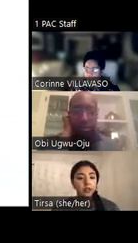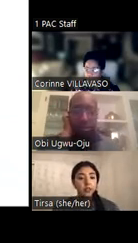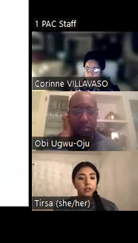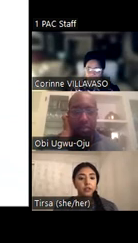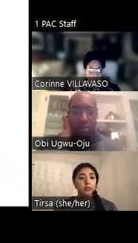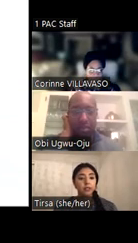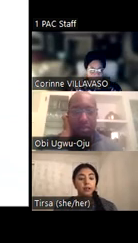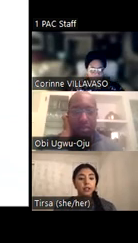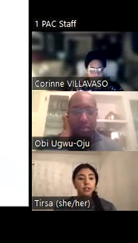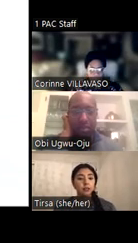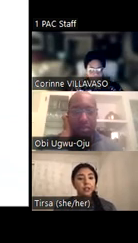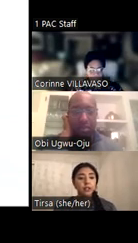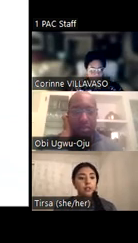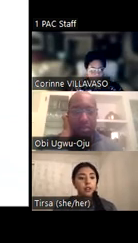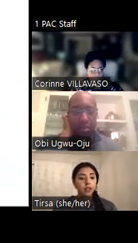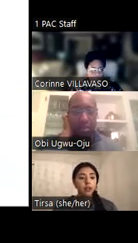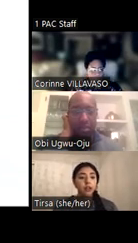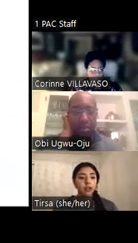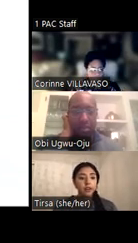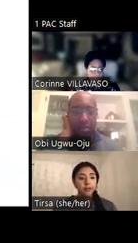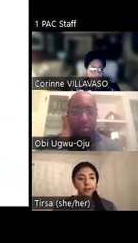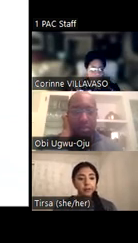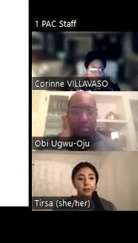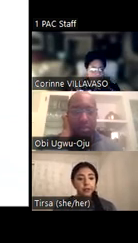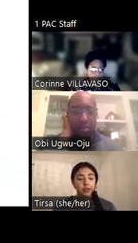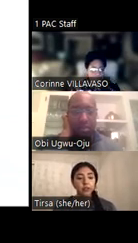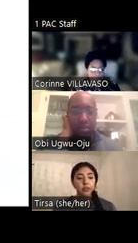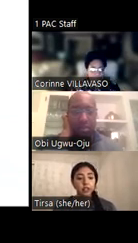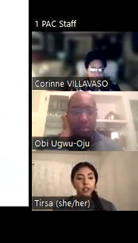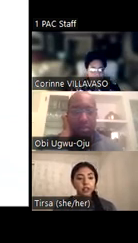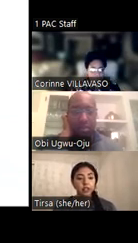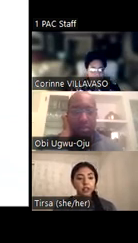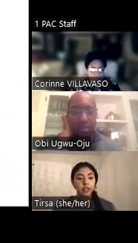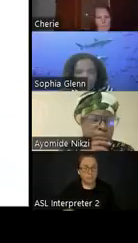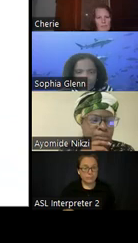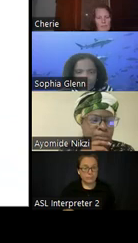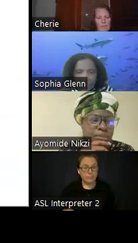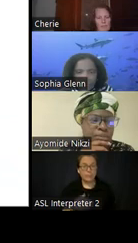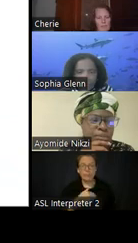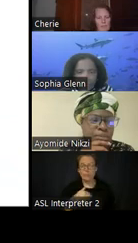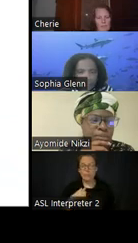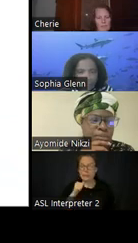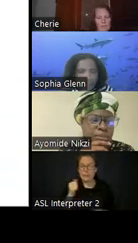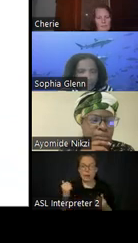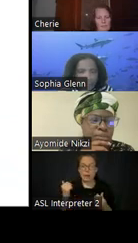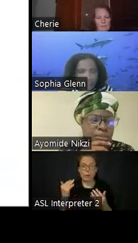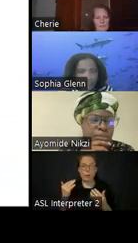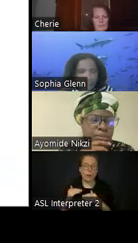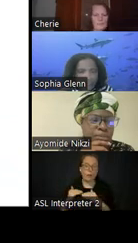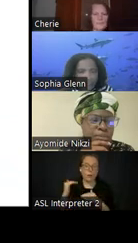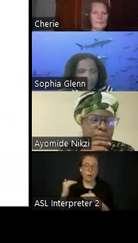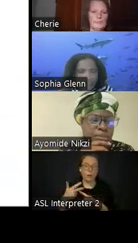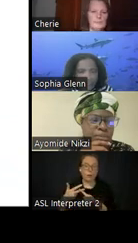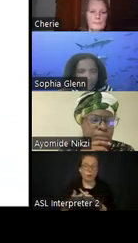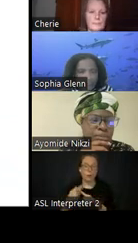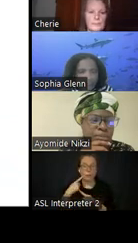on the board until their replacement is appointed. A, members shall wait no more than 3 months until their